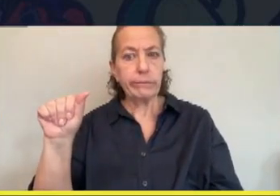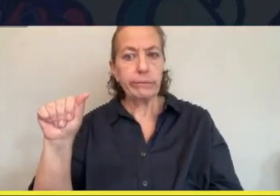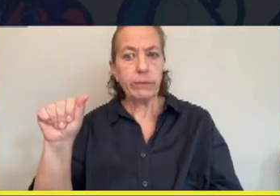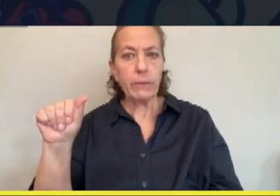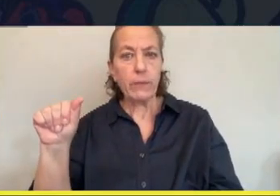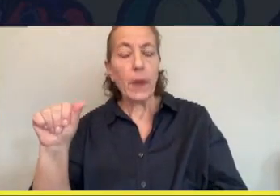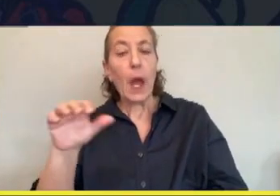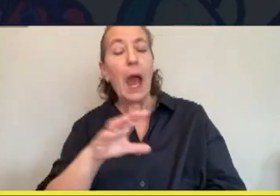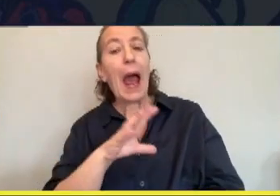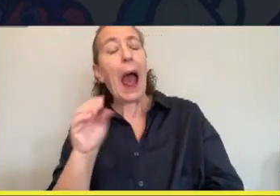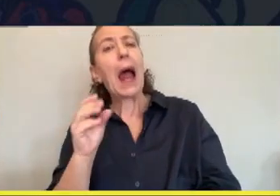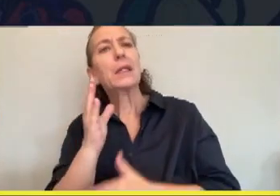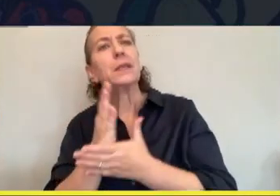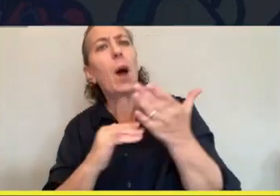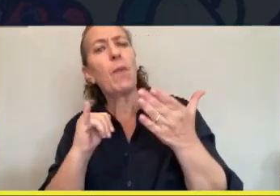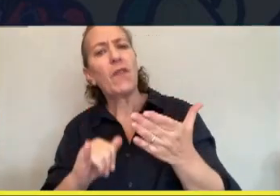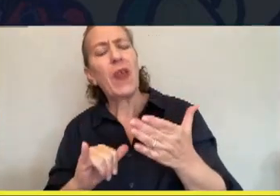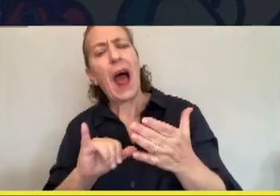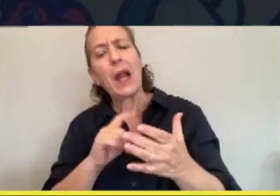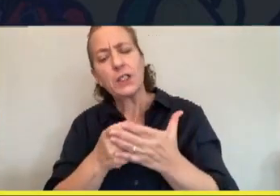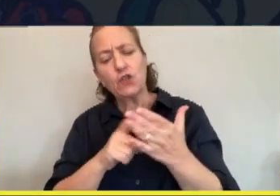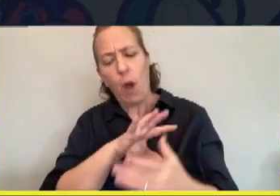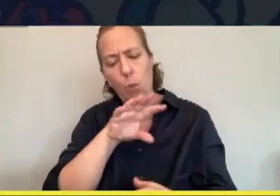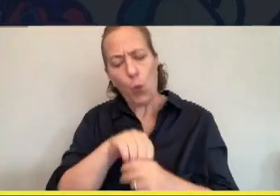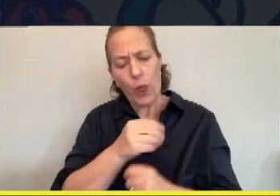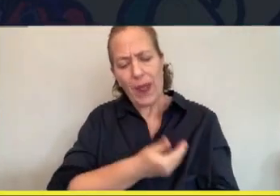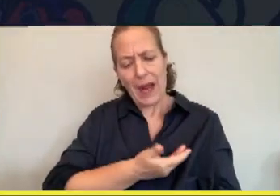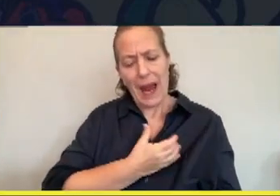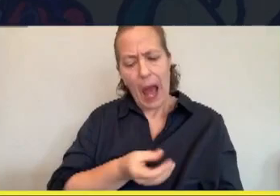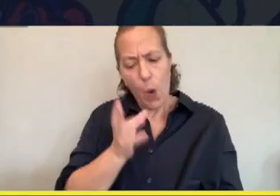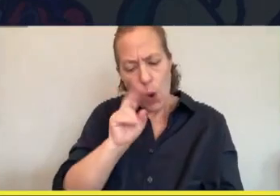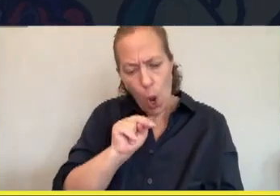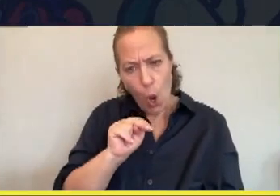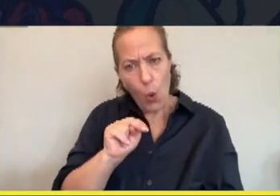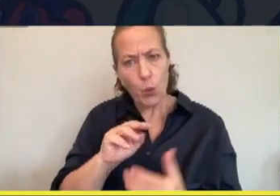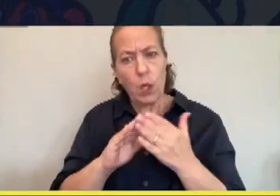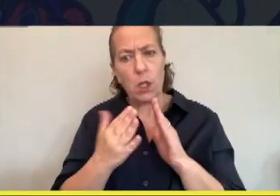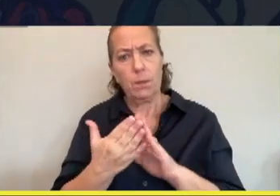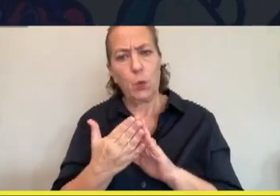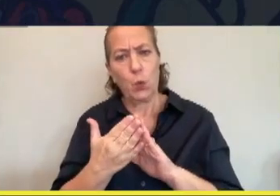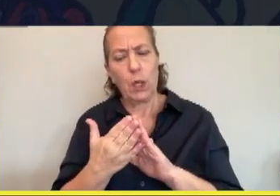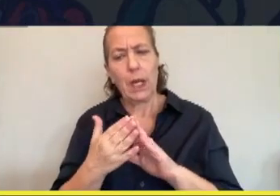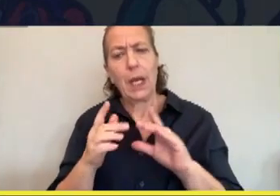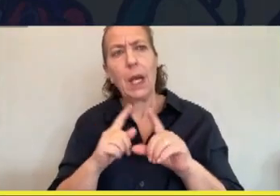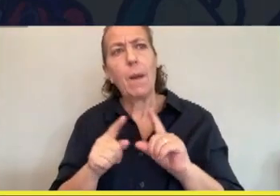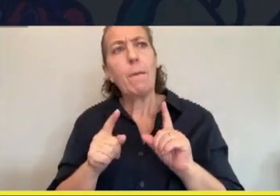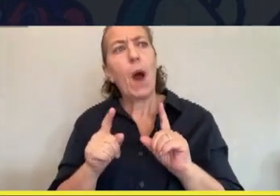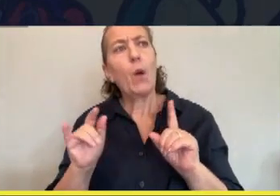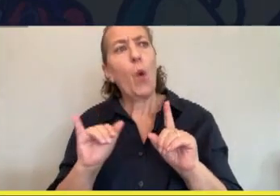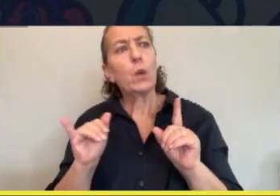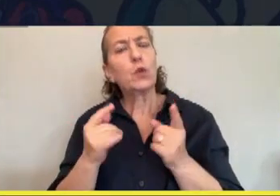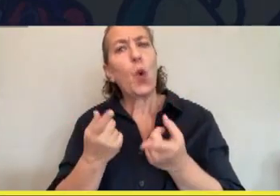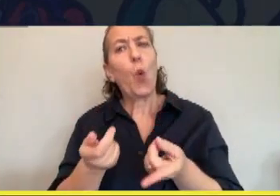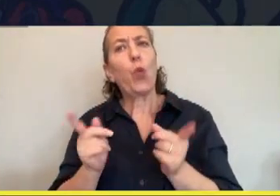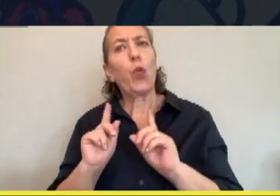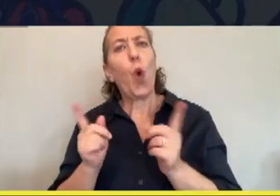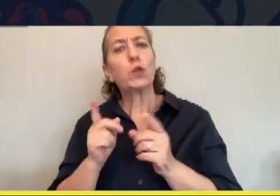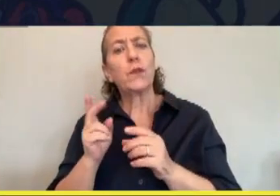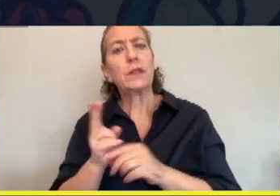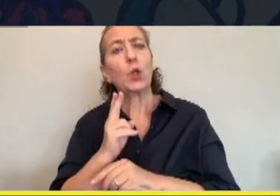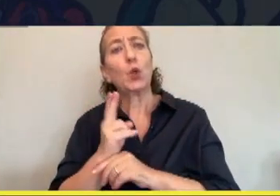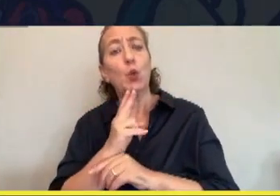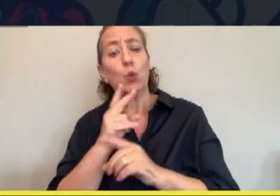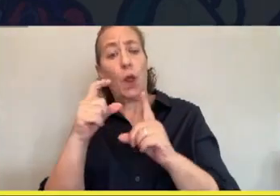own community of education, but also those of us who are using the term disability